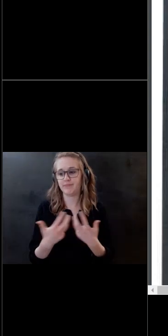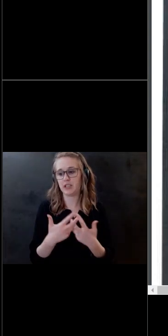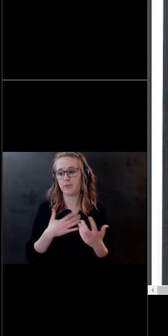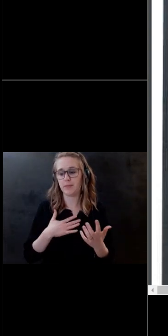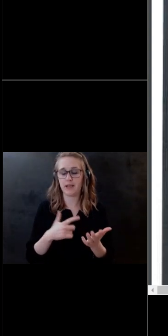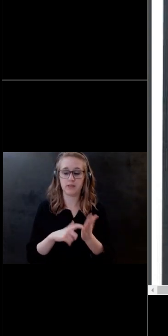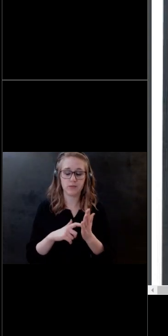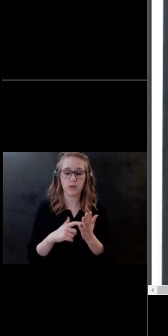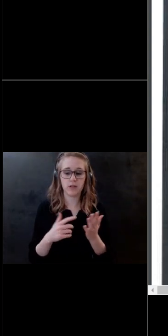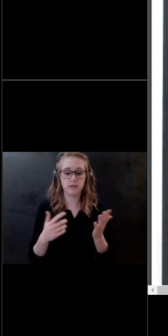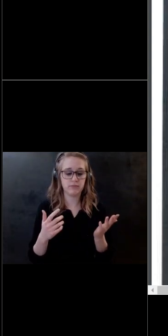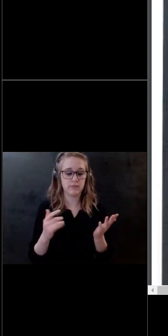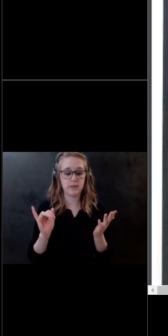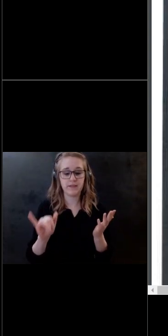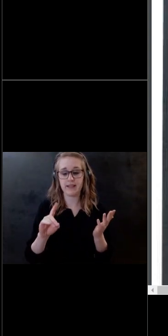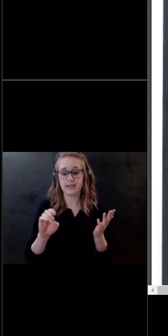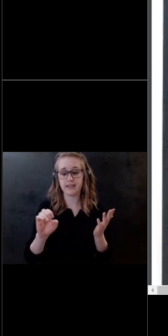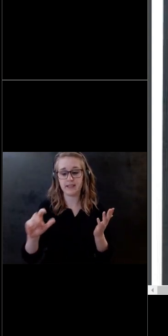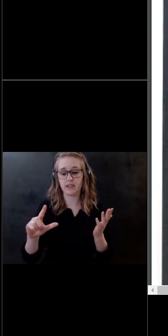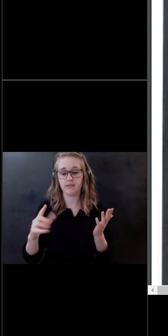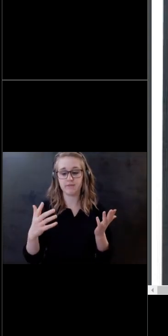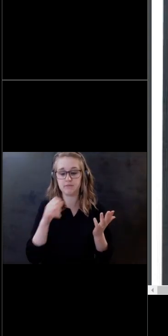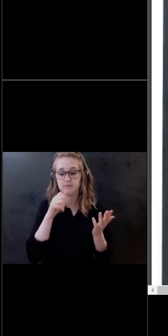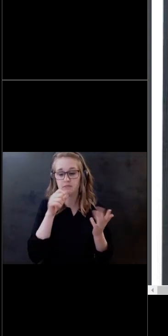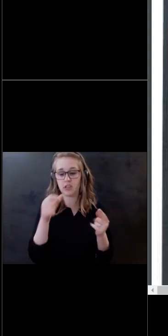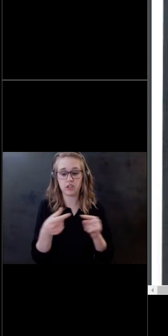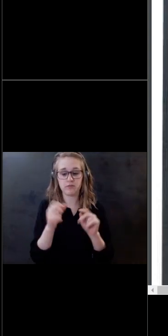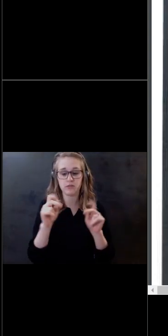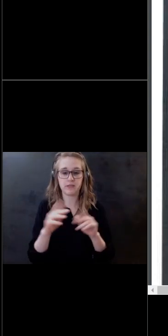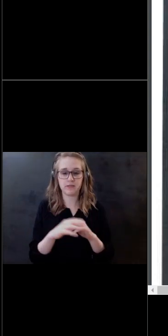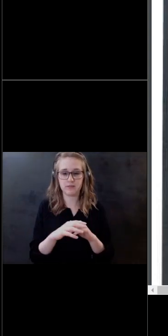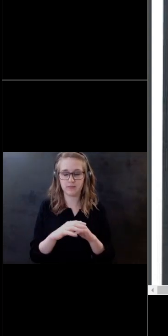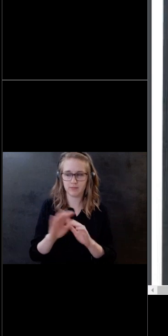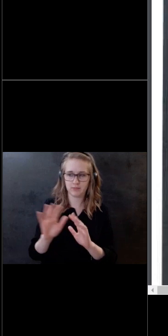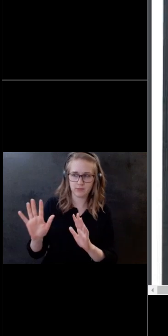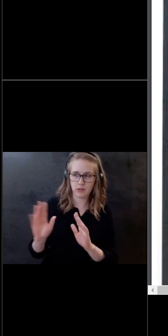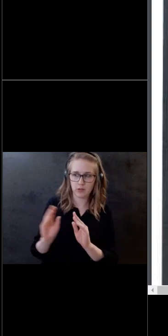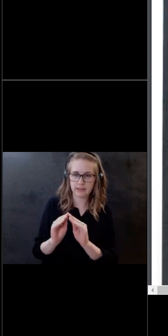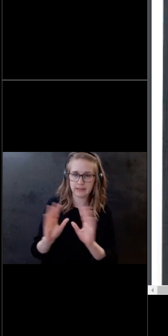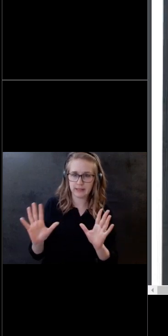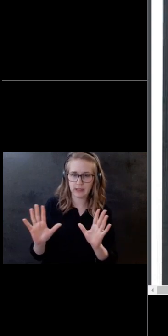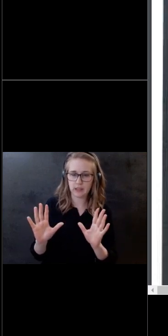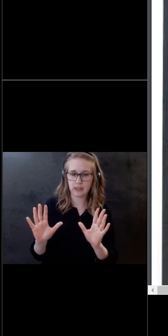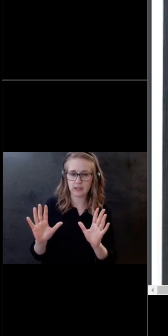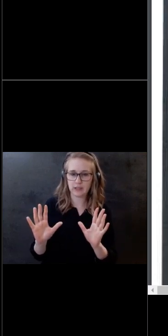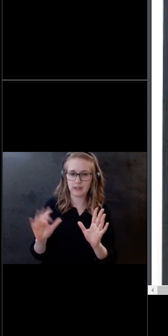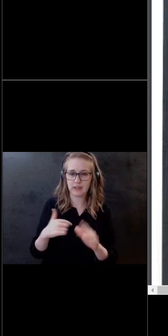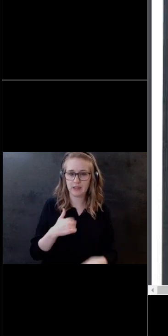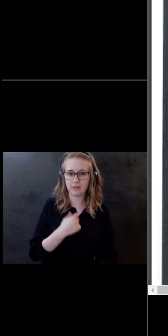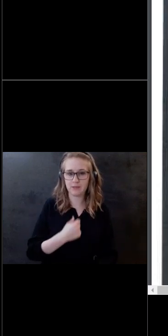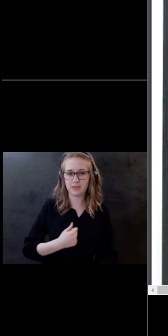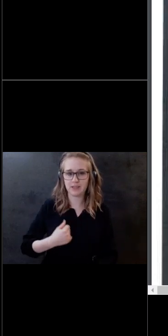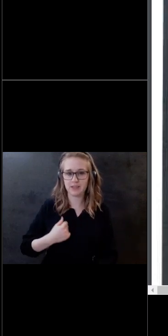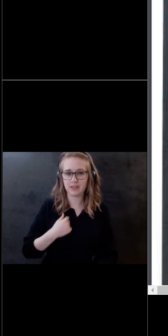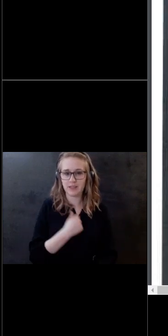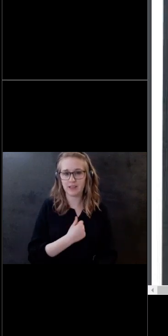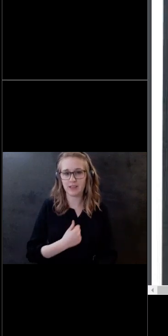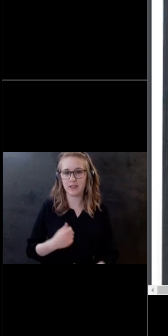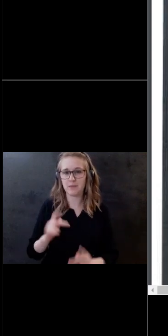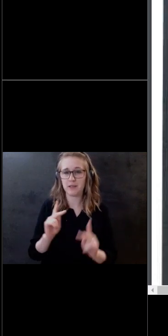If that's what the deal is, then it is what it is. Oh, just so that it's clear. So essentially, and I'm sorry, I know everybody is being